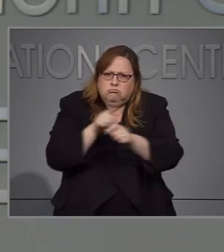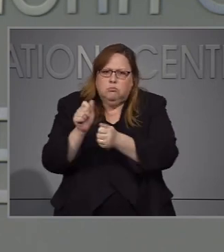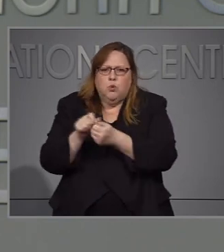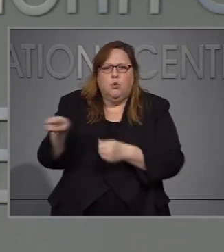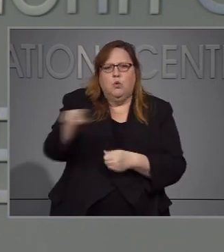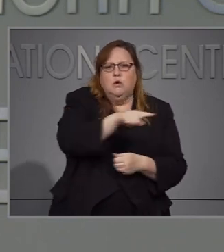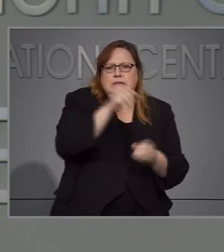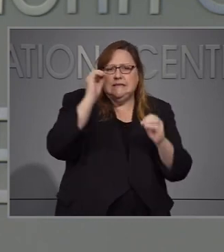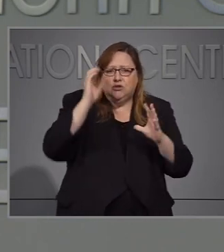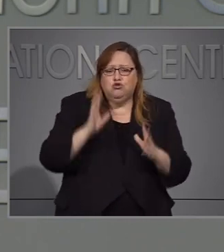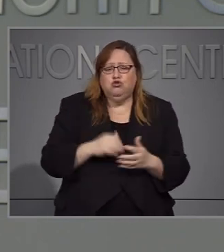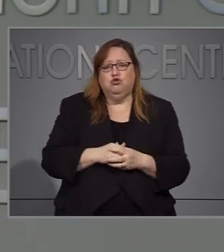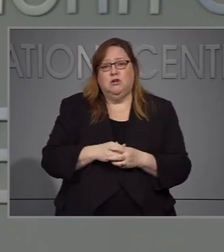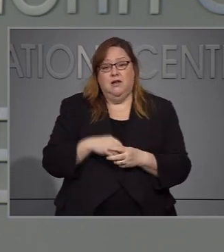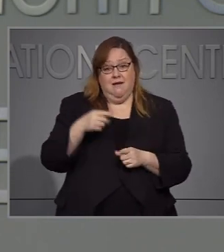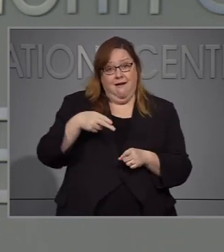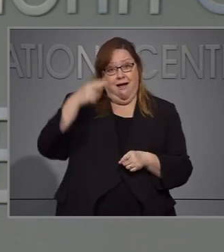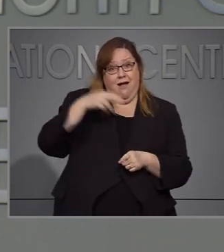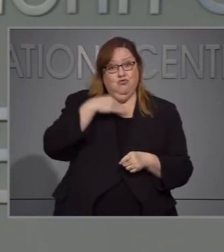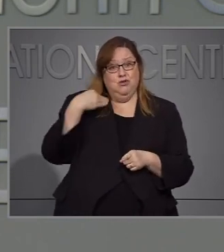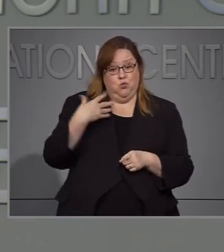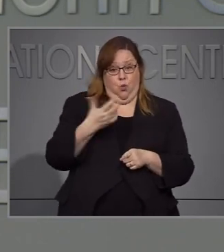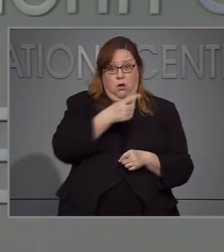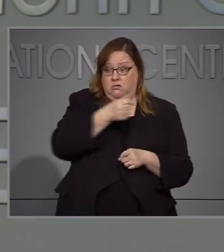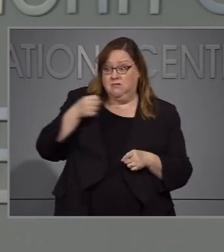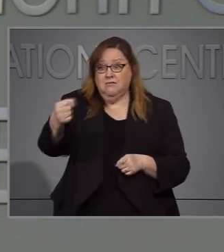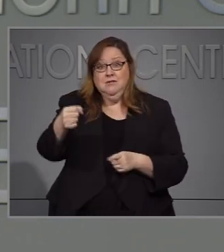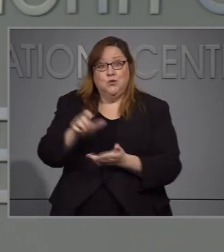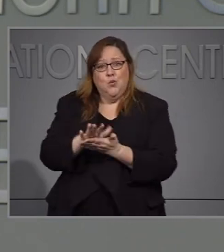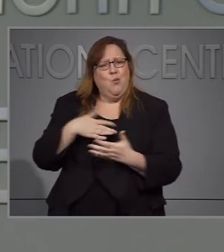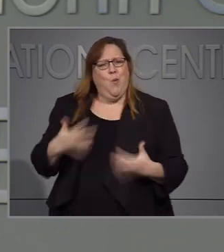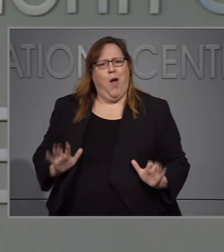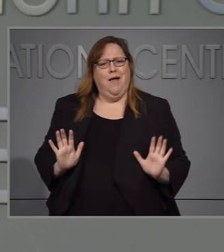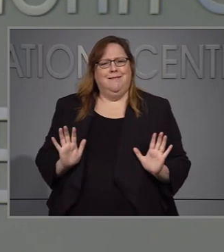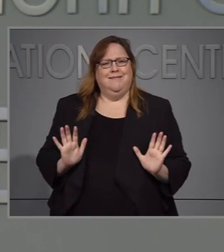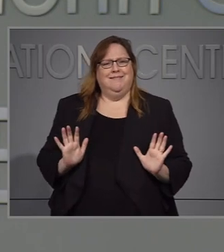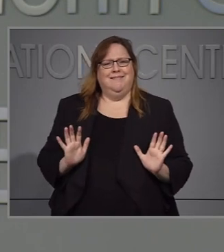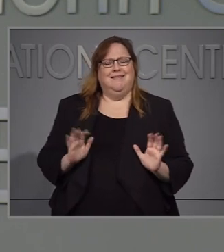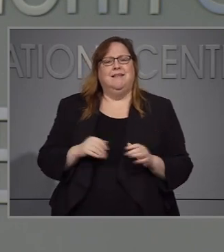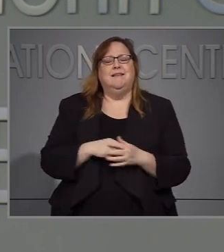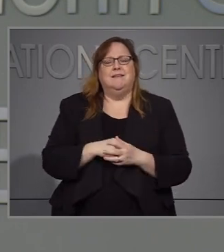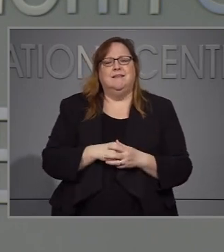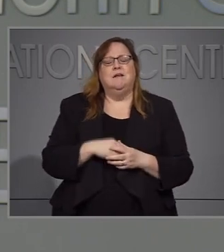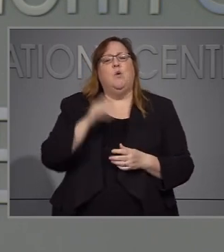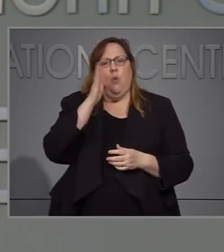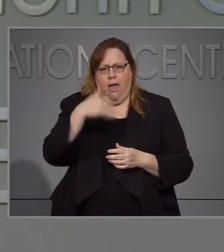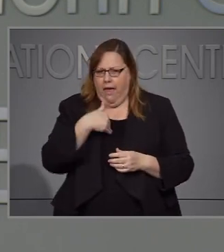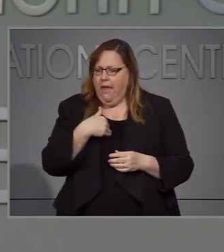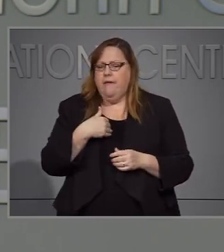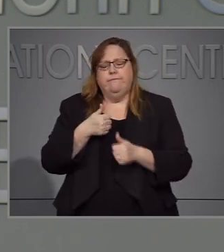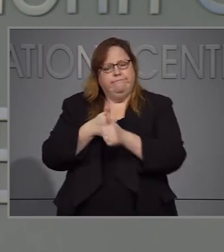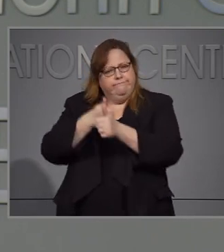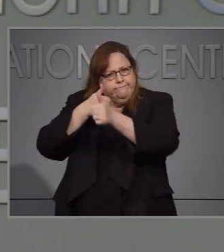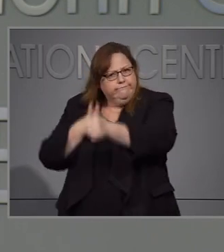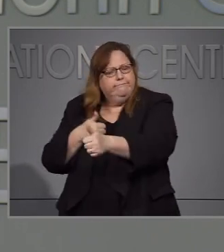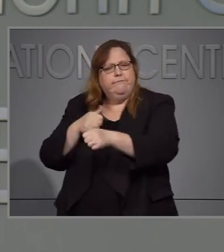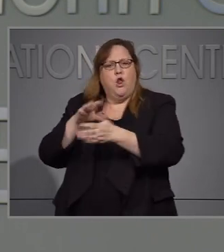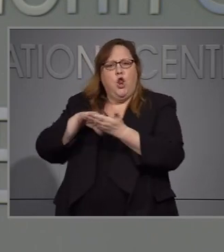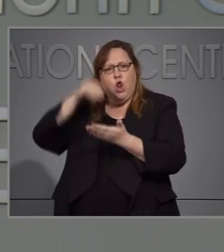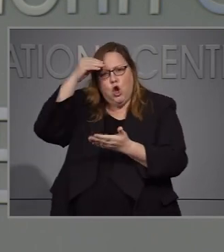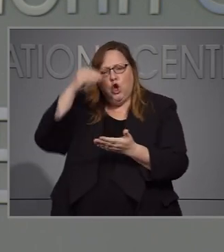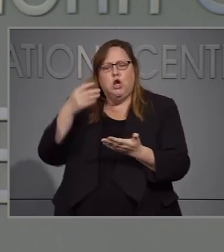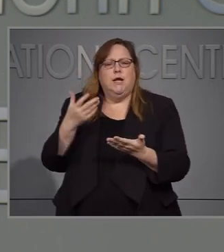risk. I think that there's definitely going to be remote learning going on in a Plan